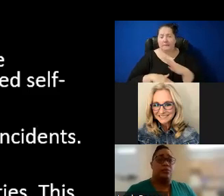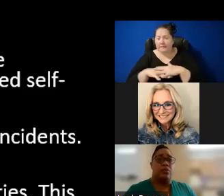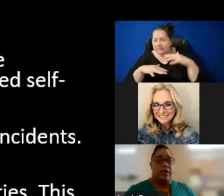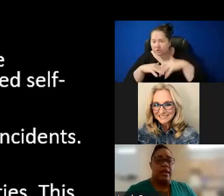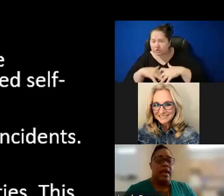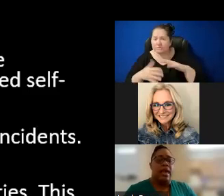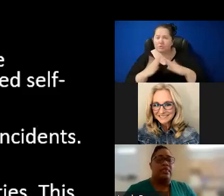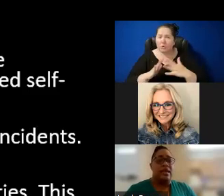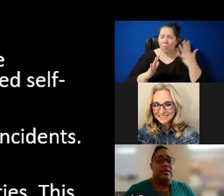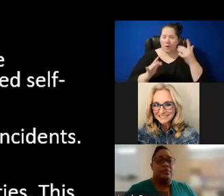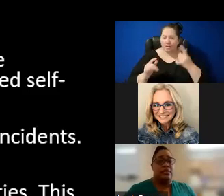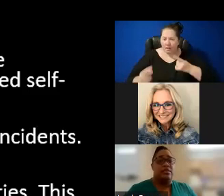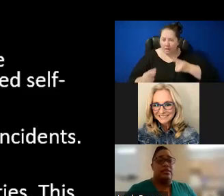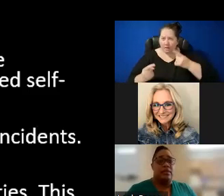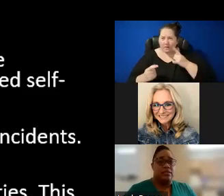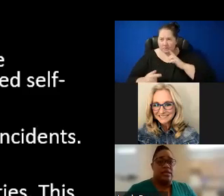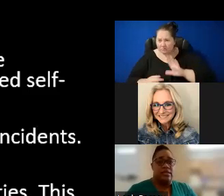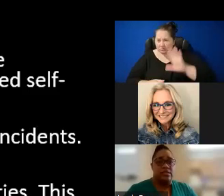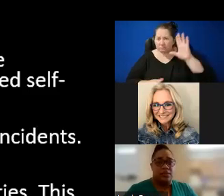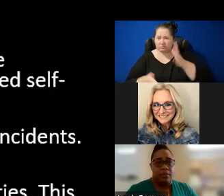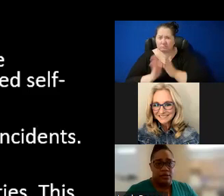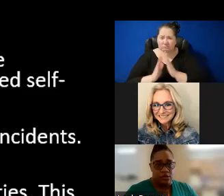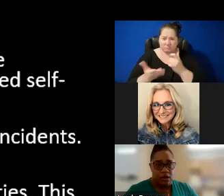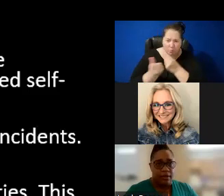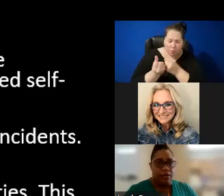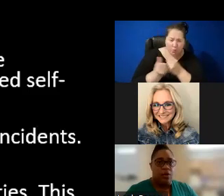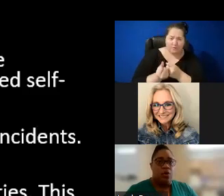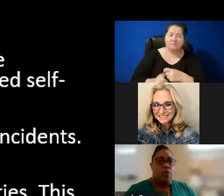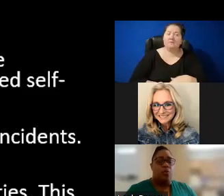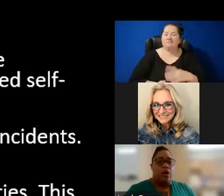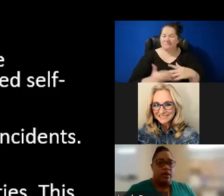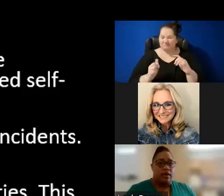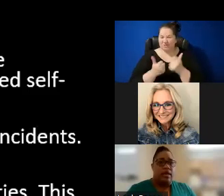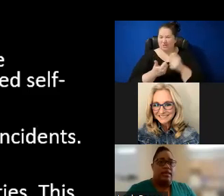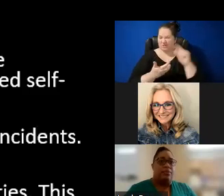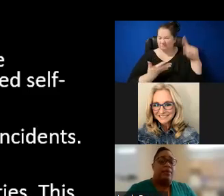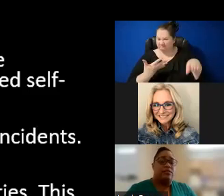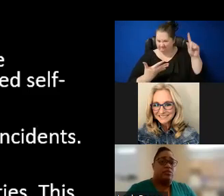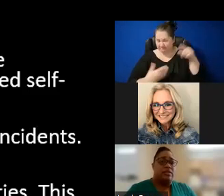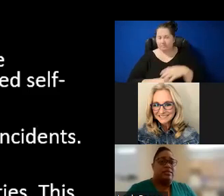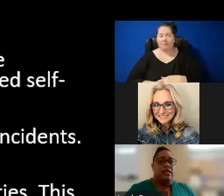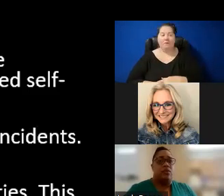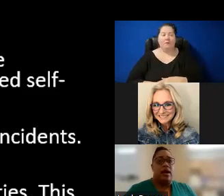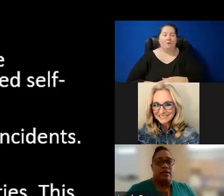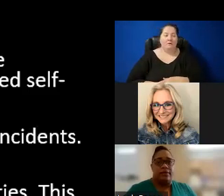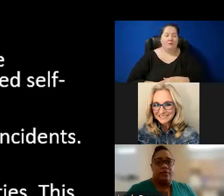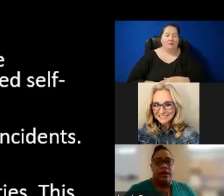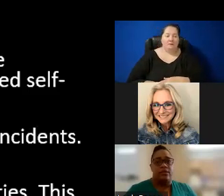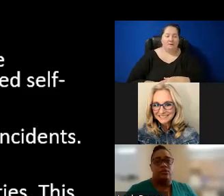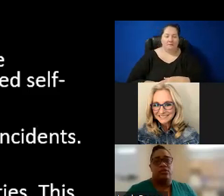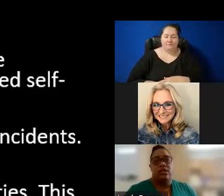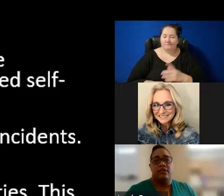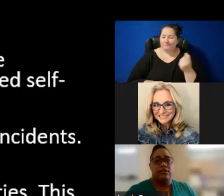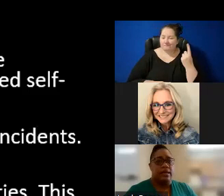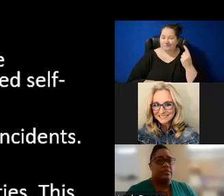out for support. And that is because of some of these challenges that we're about to talk about. One, it perpetuates inequality,